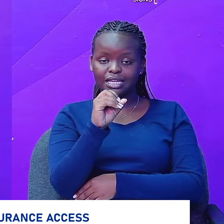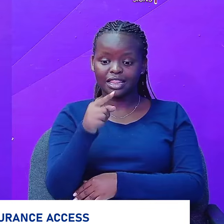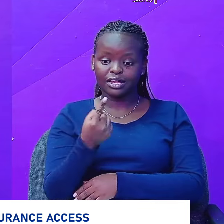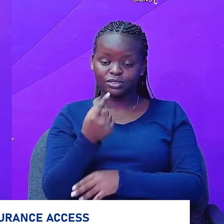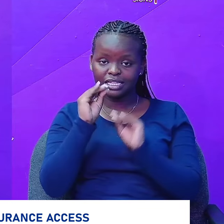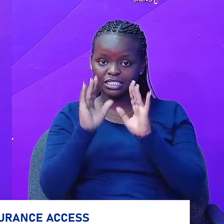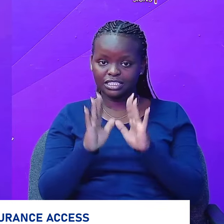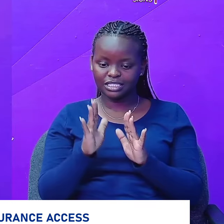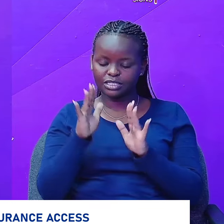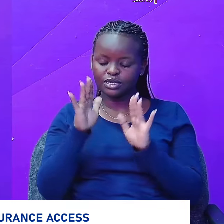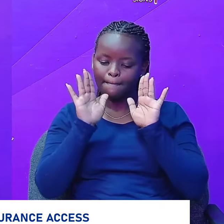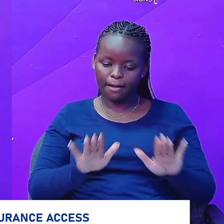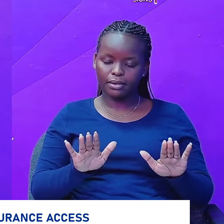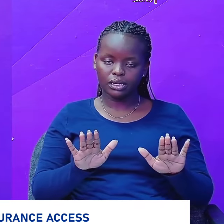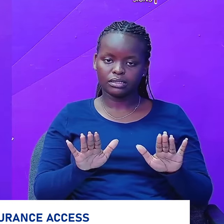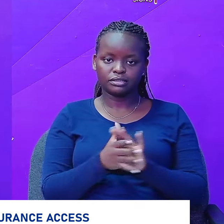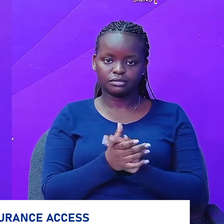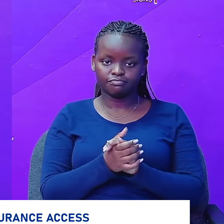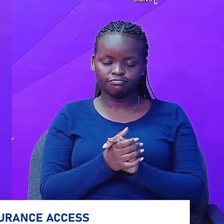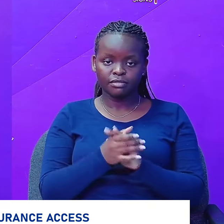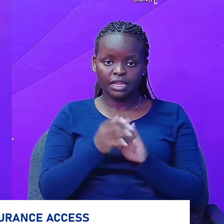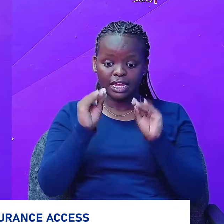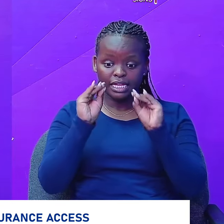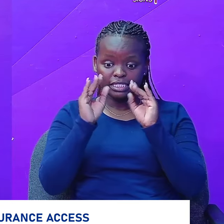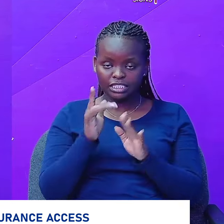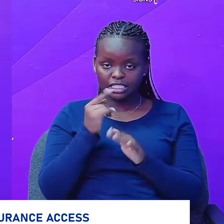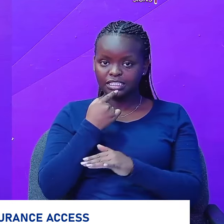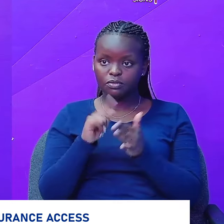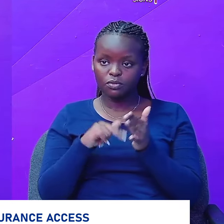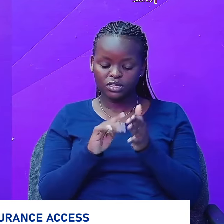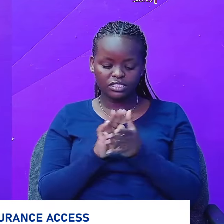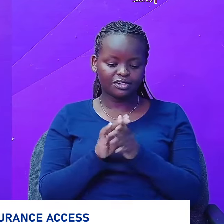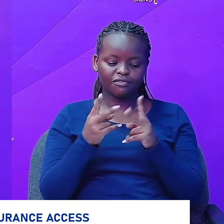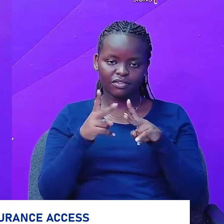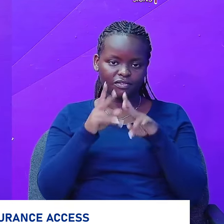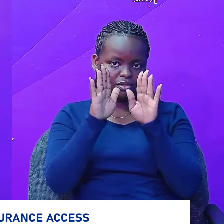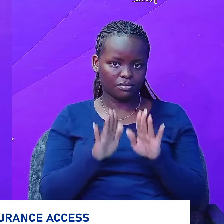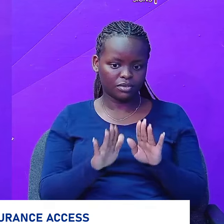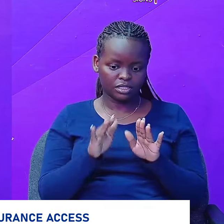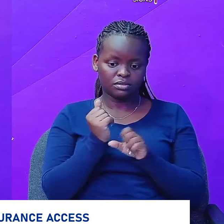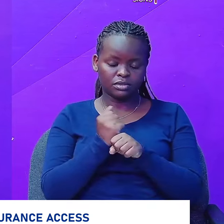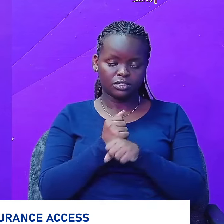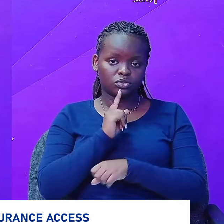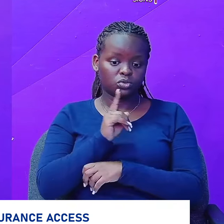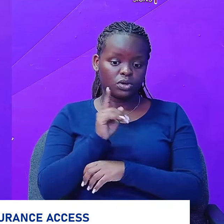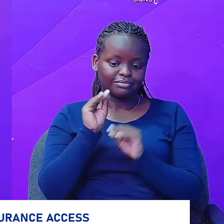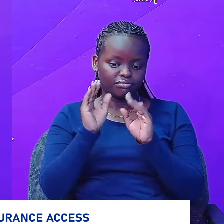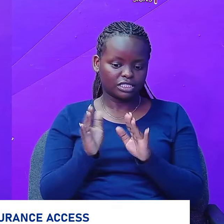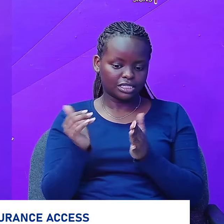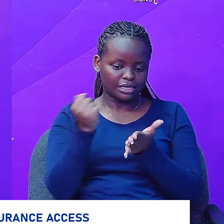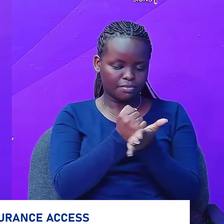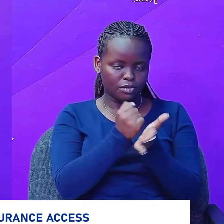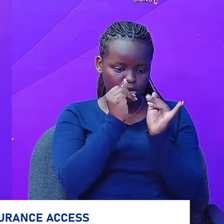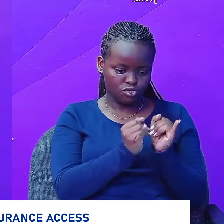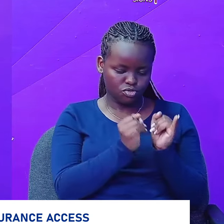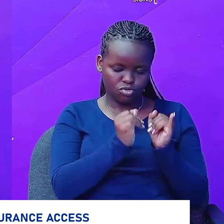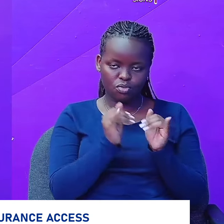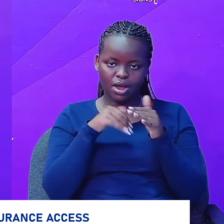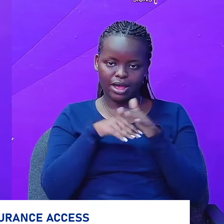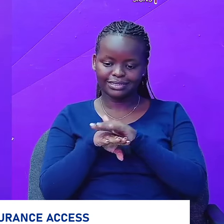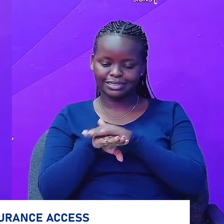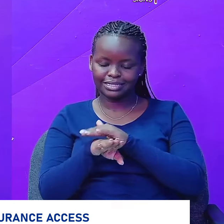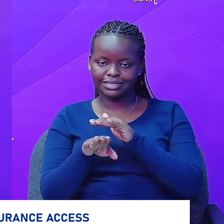pensionable terms. The educators stated that the move is necessary to ensure the newly employed teachers can access essential